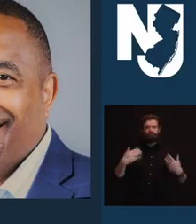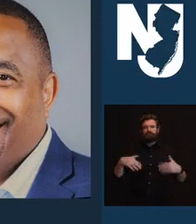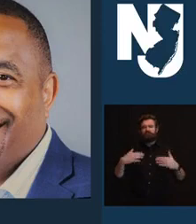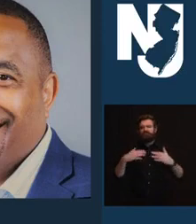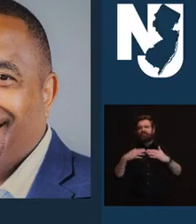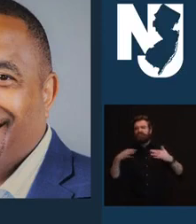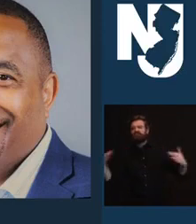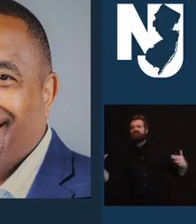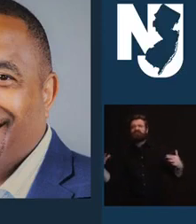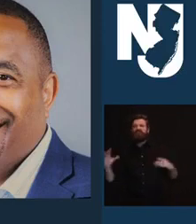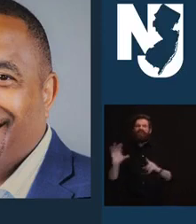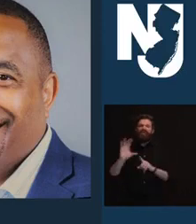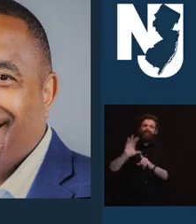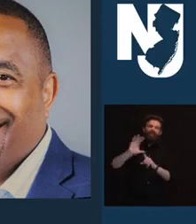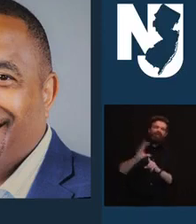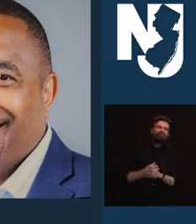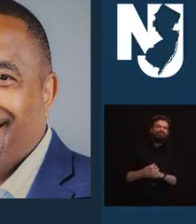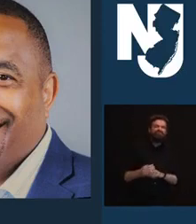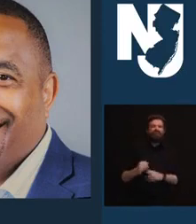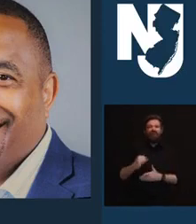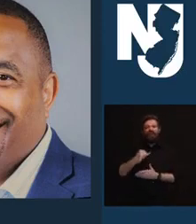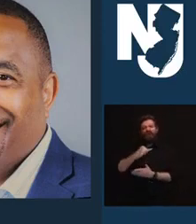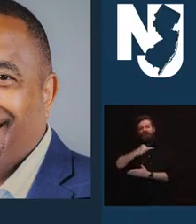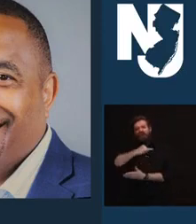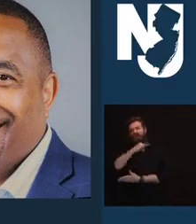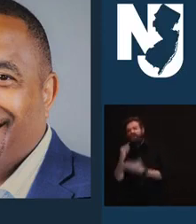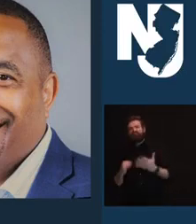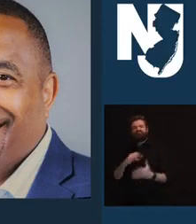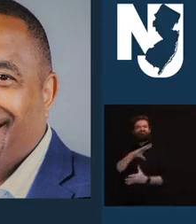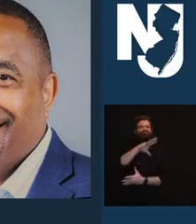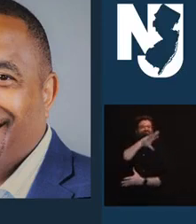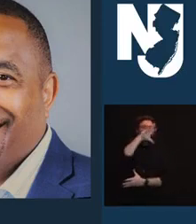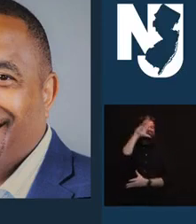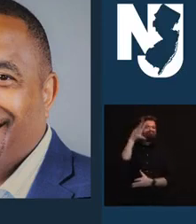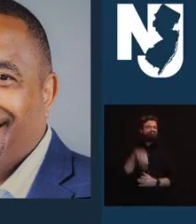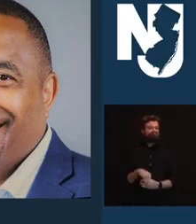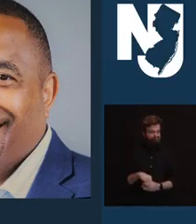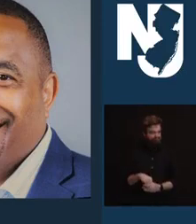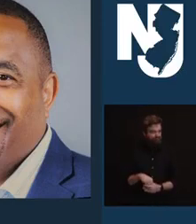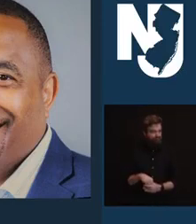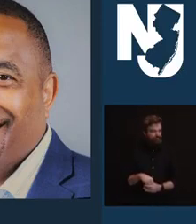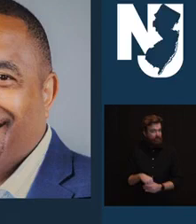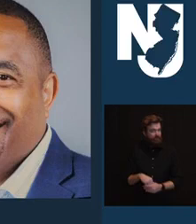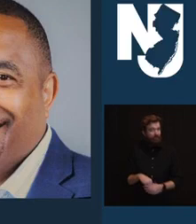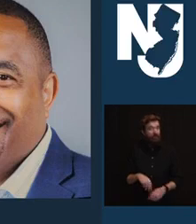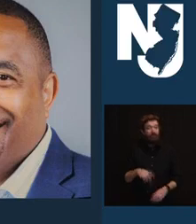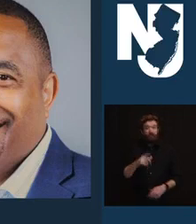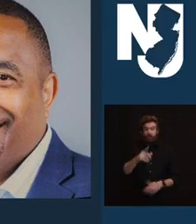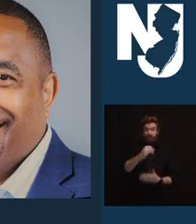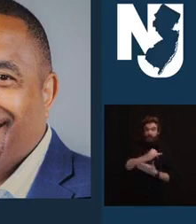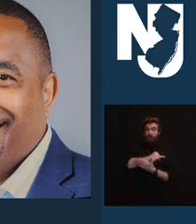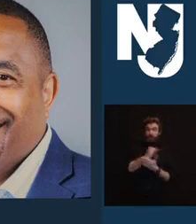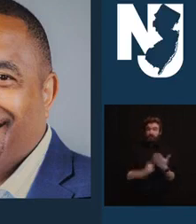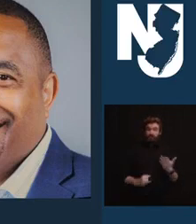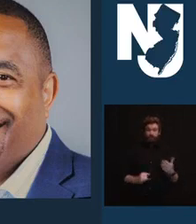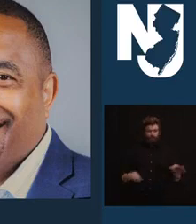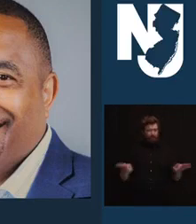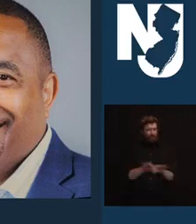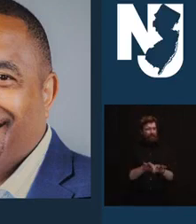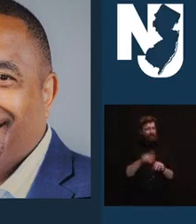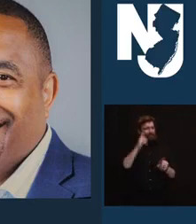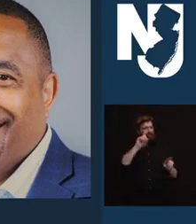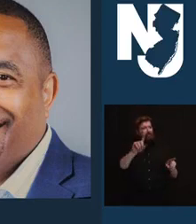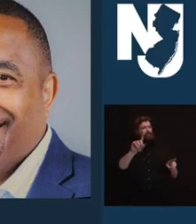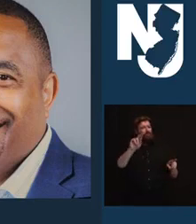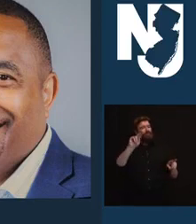and creative entrepreneurs behind it. Because of the arts' importance to Newark's economic future, Jeremy